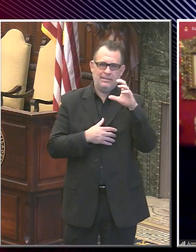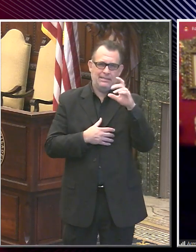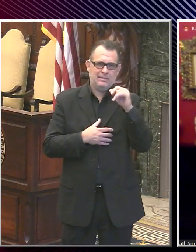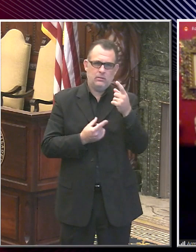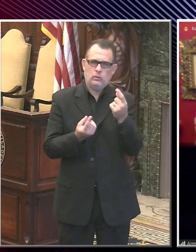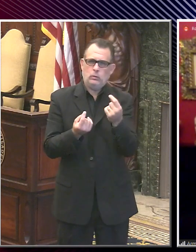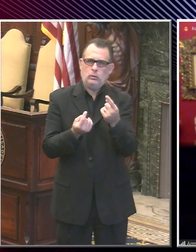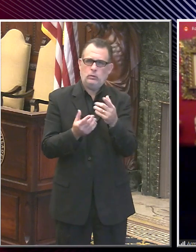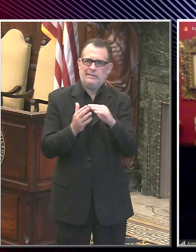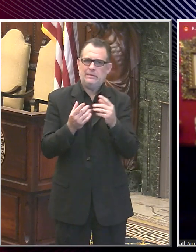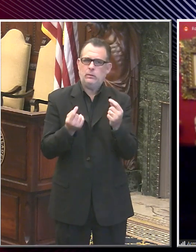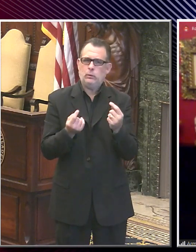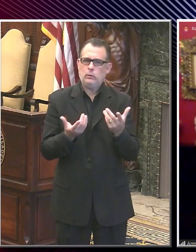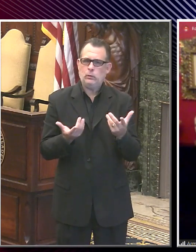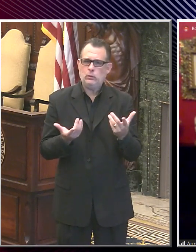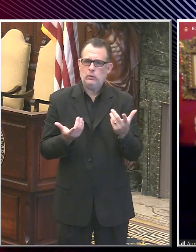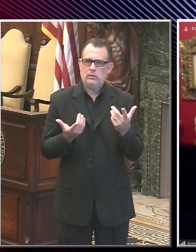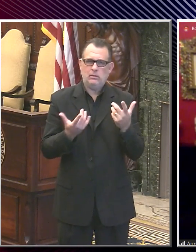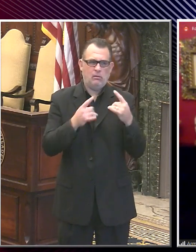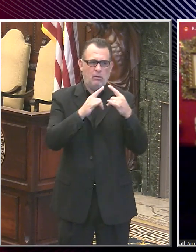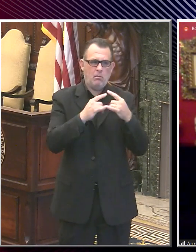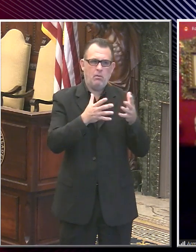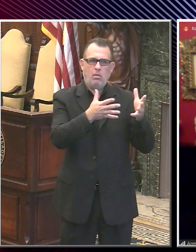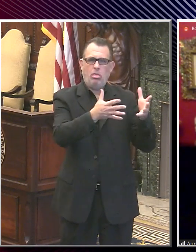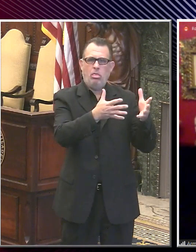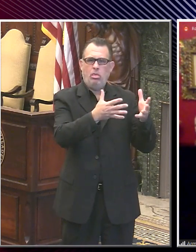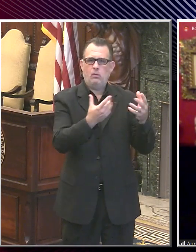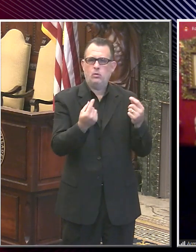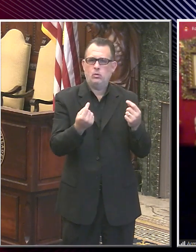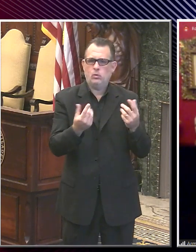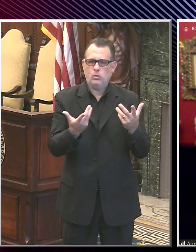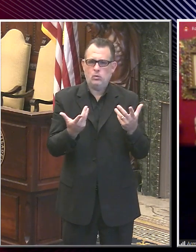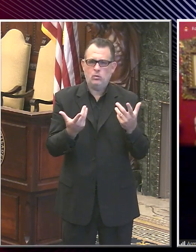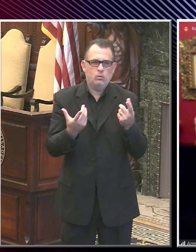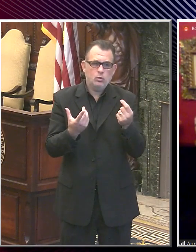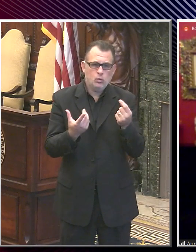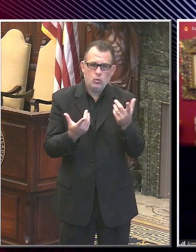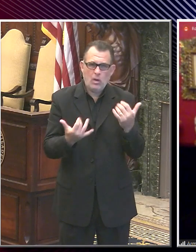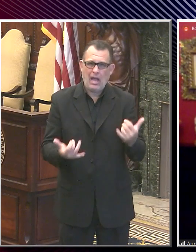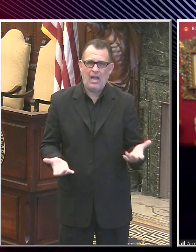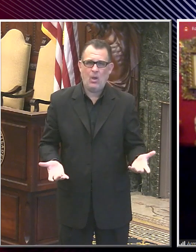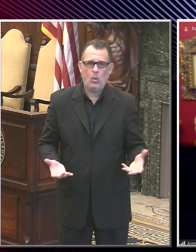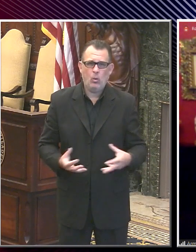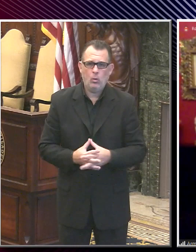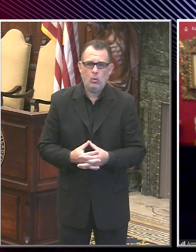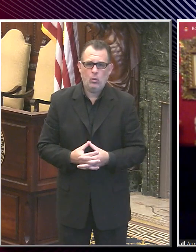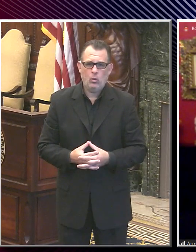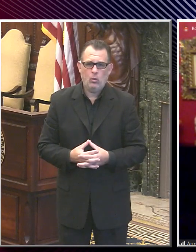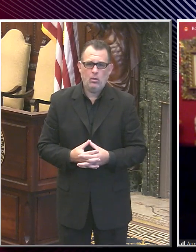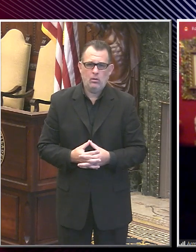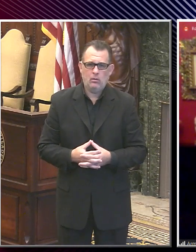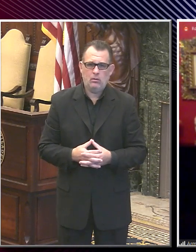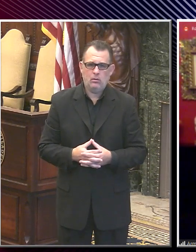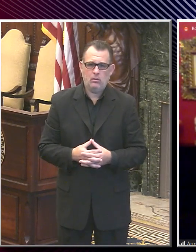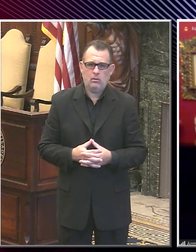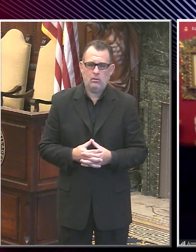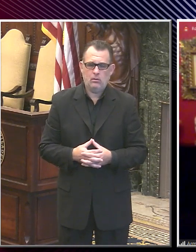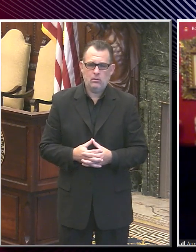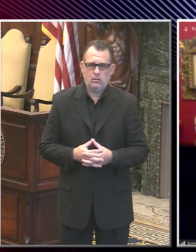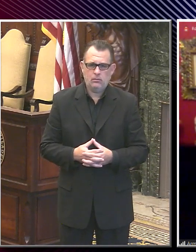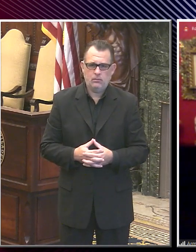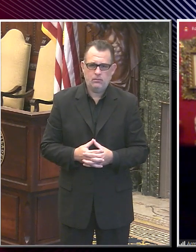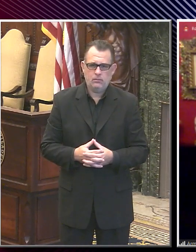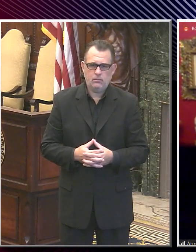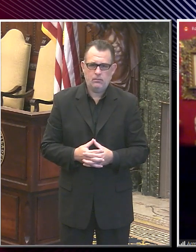the campment can't remain? And what will the city be doing in order to keep them safe? And if the decision of the courts is to not remain with